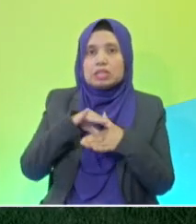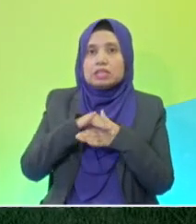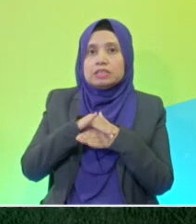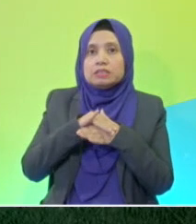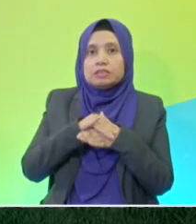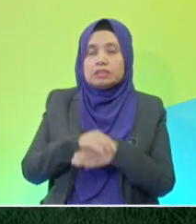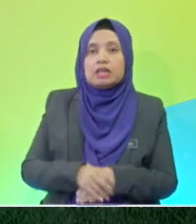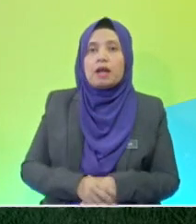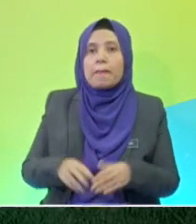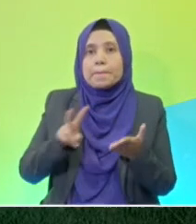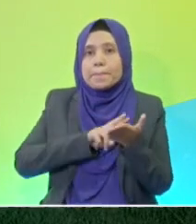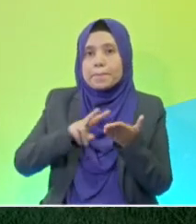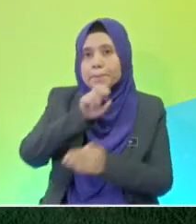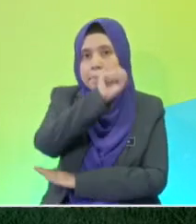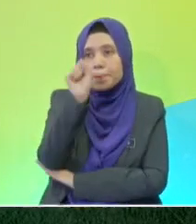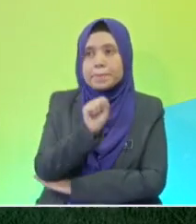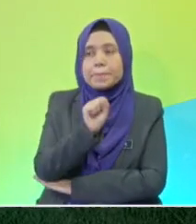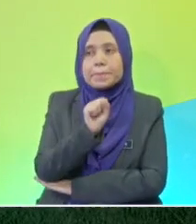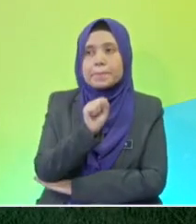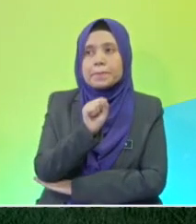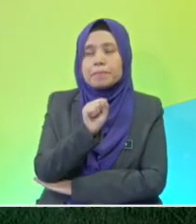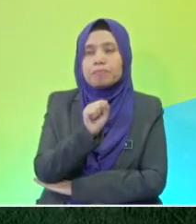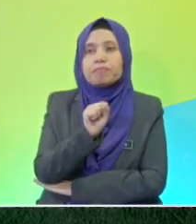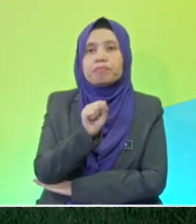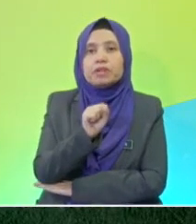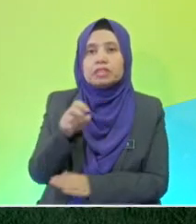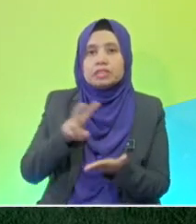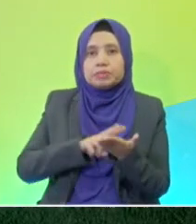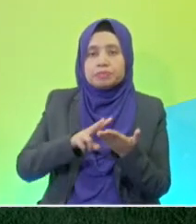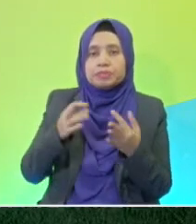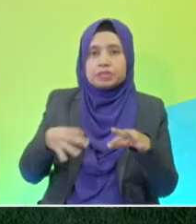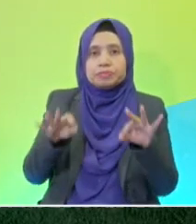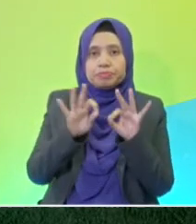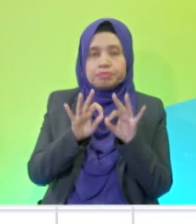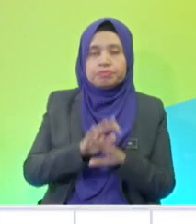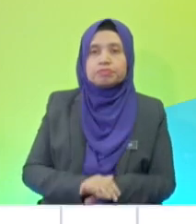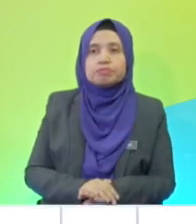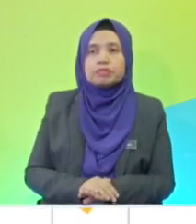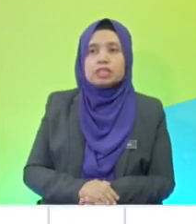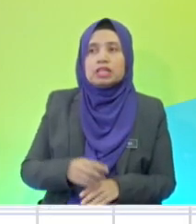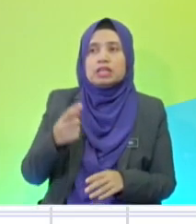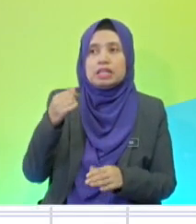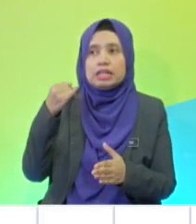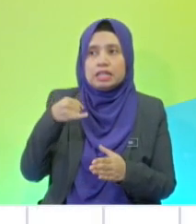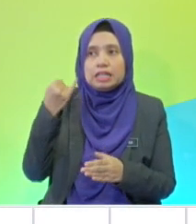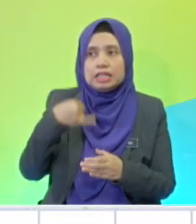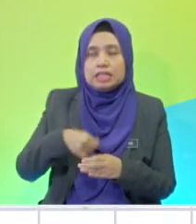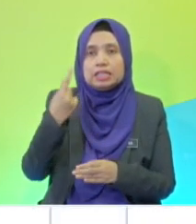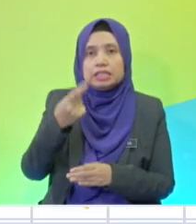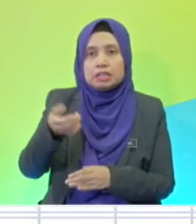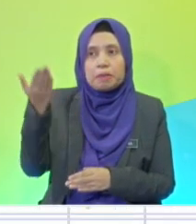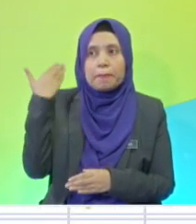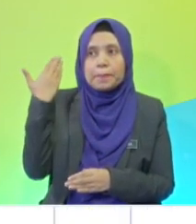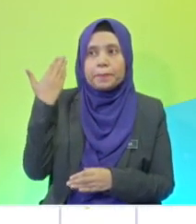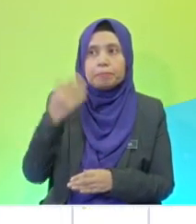please read the question here? The sentences, sorry. In the past, people listened to songs from